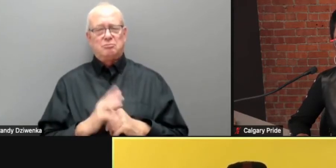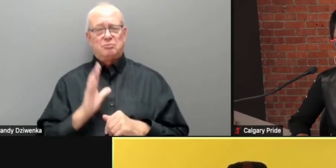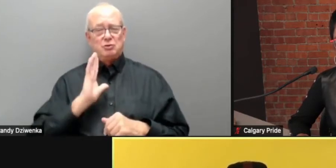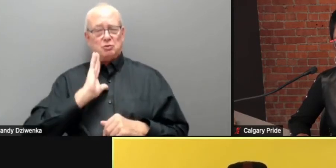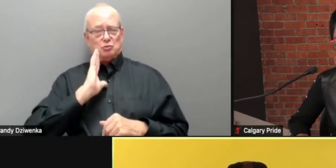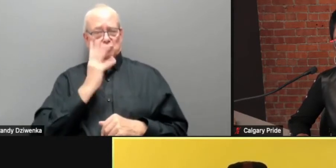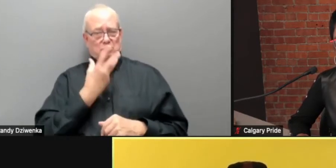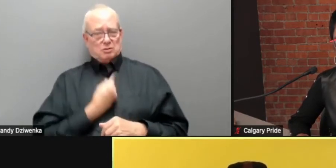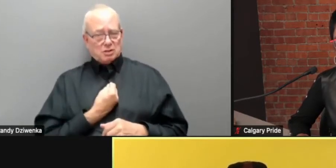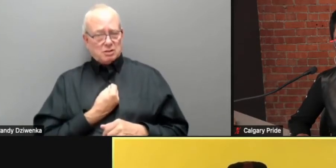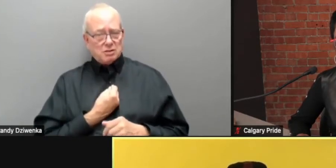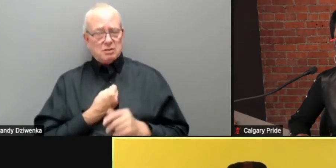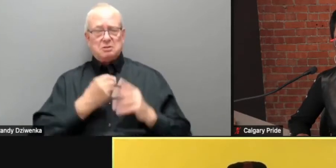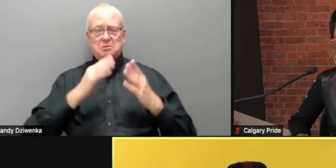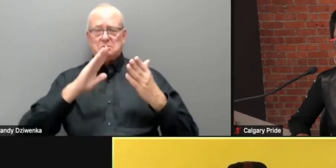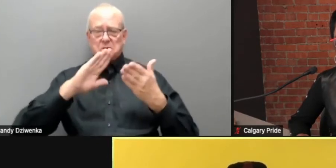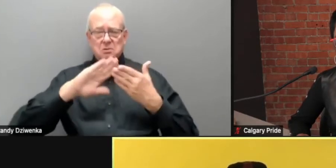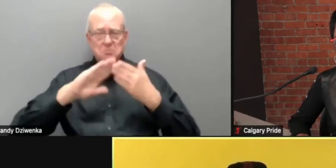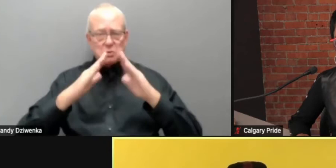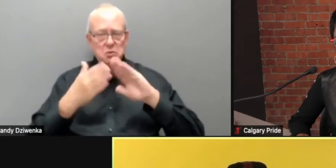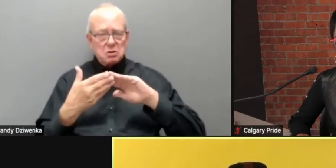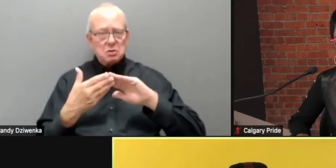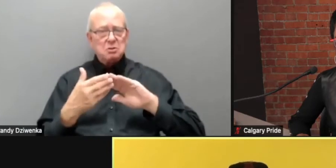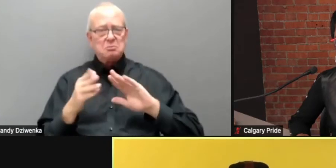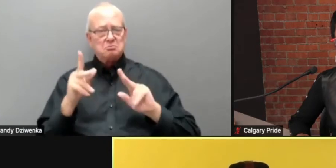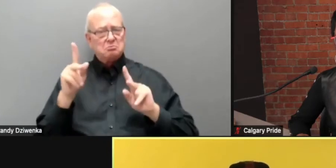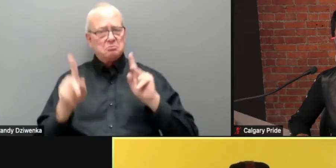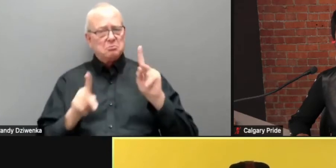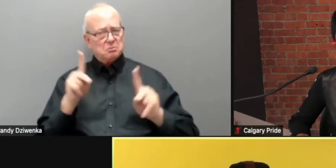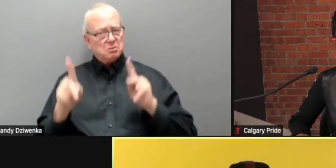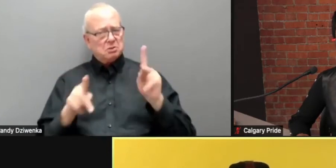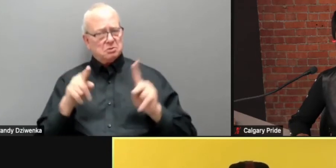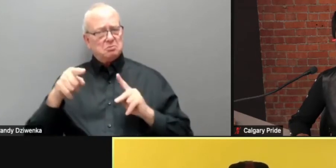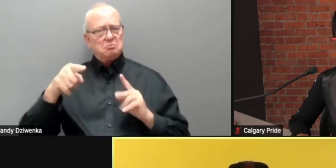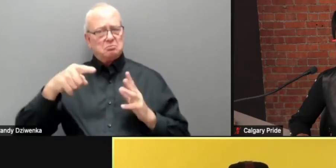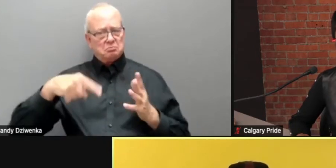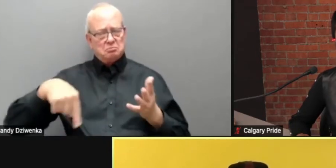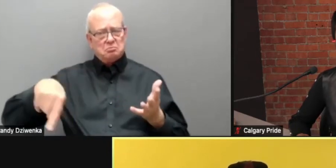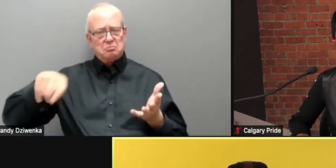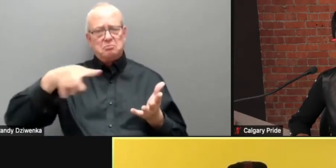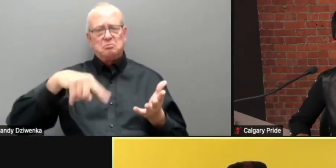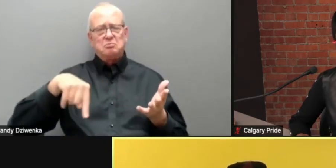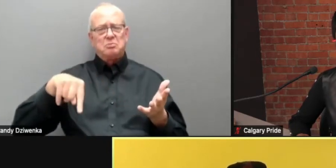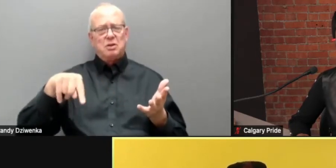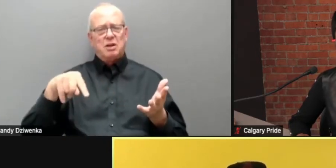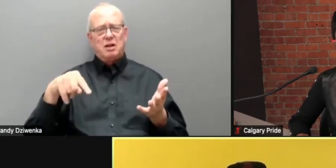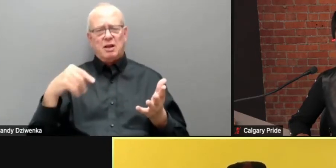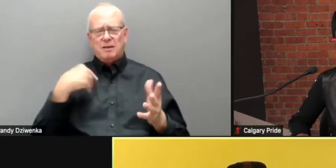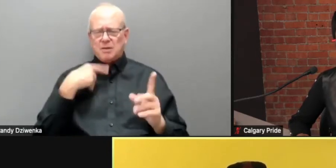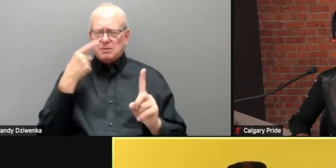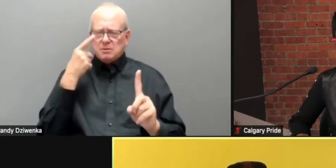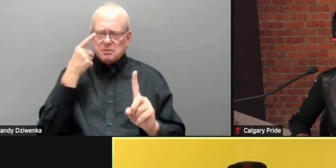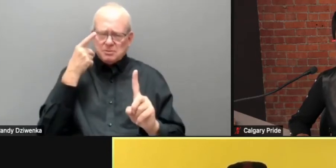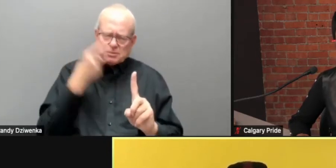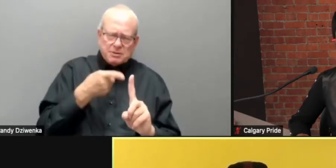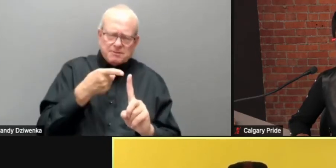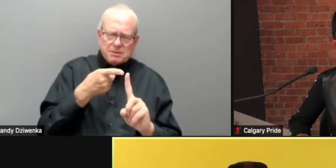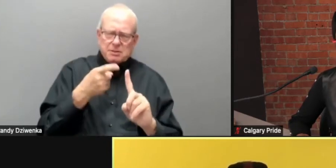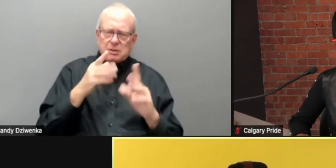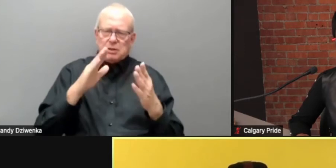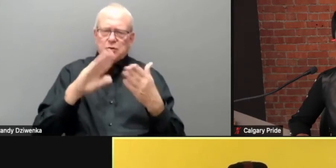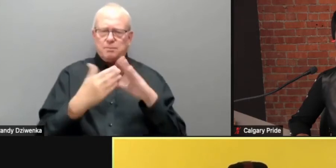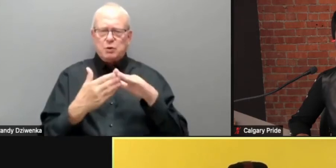under the trans umbrella, we have something called the Hijra community, which is very specific to India and